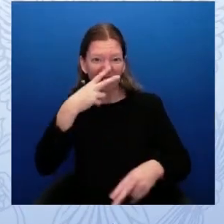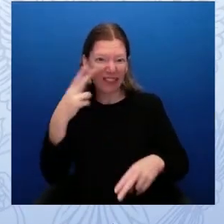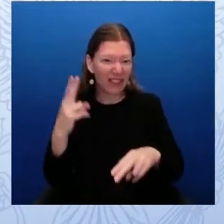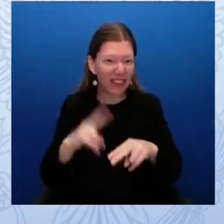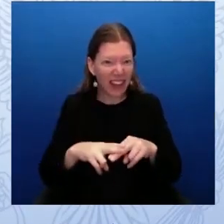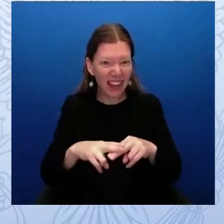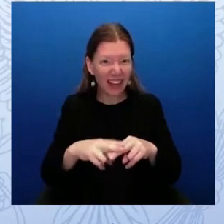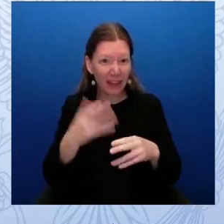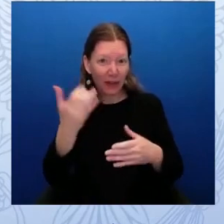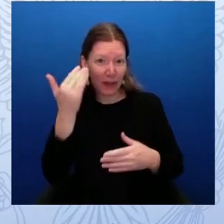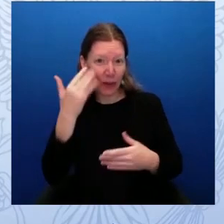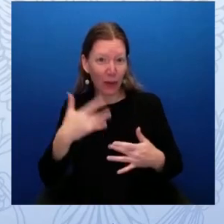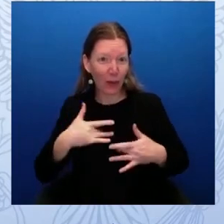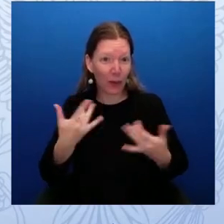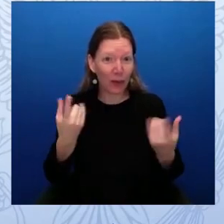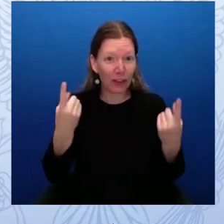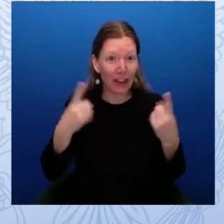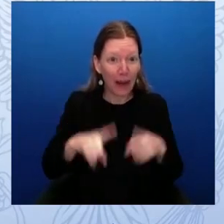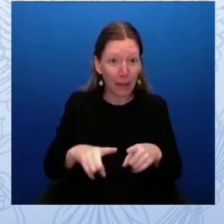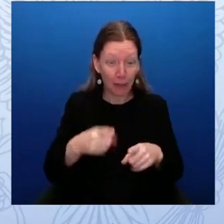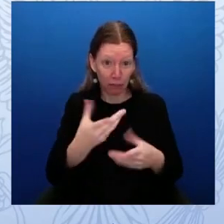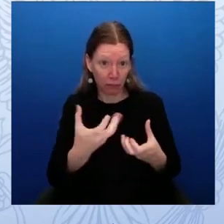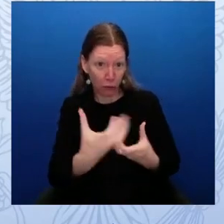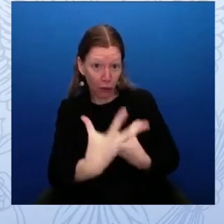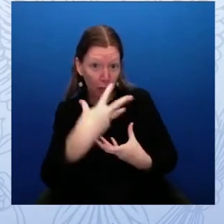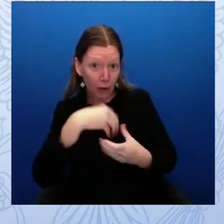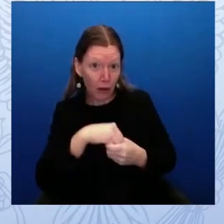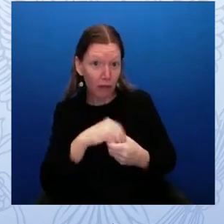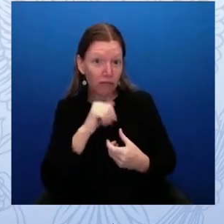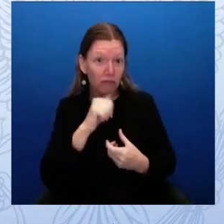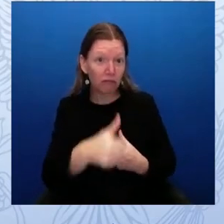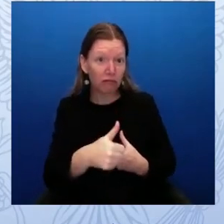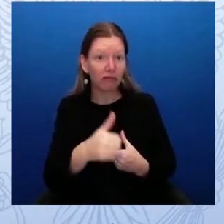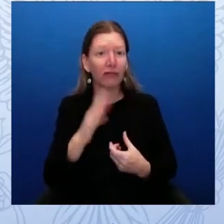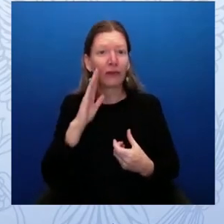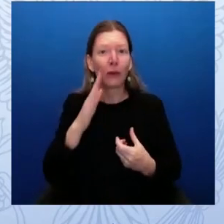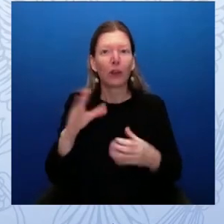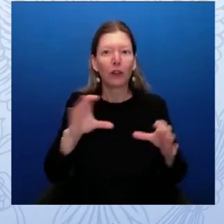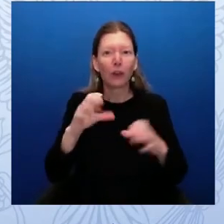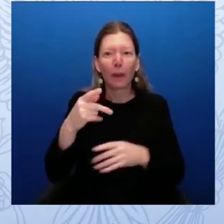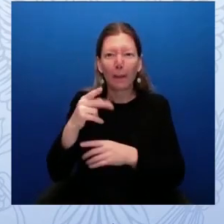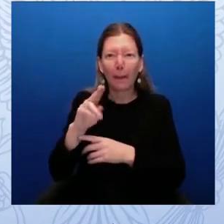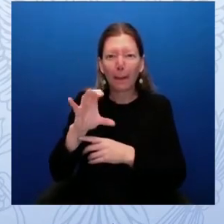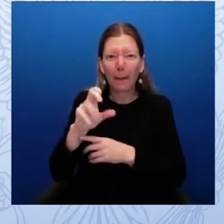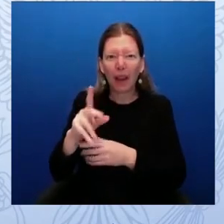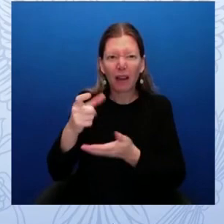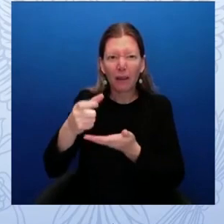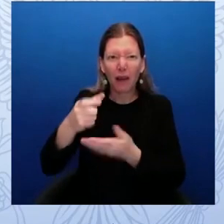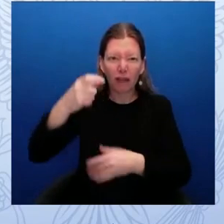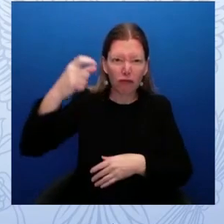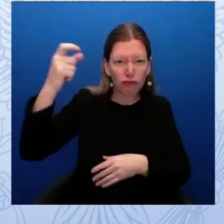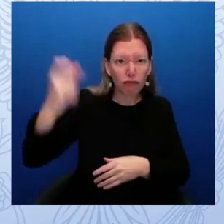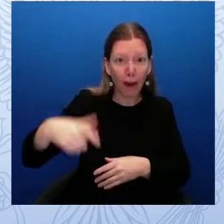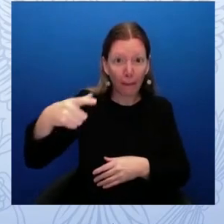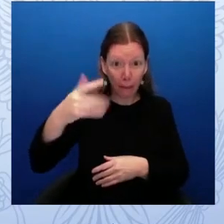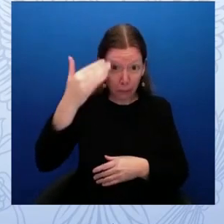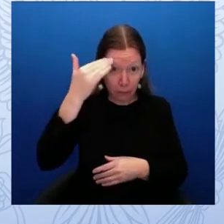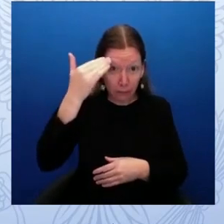do a puck drop. Do you know what a puck drop is? You do? So, that means you know hockey. Do you play